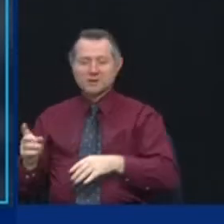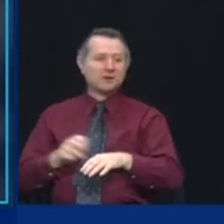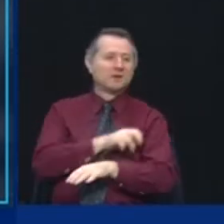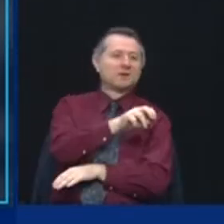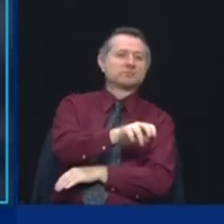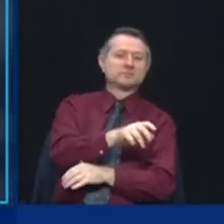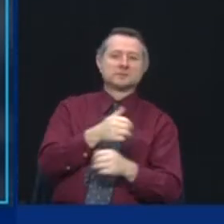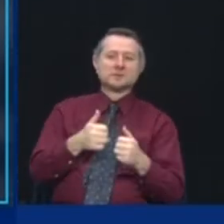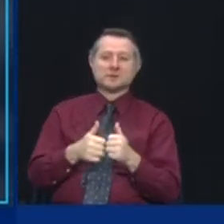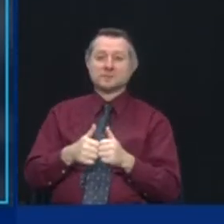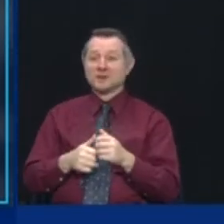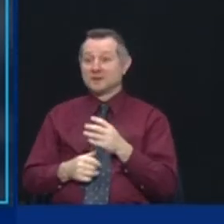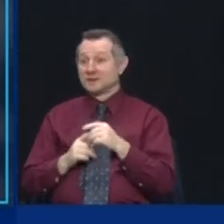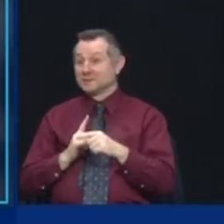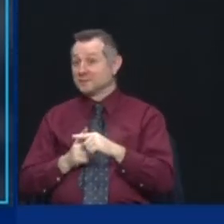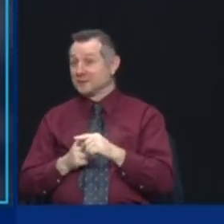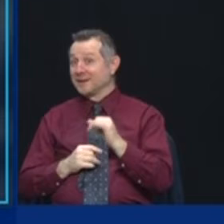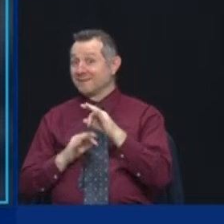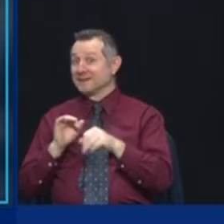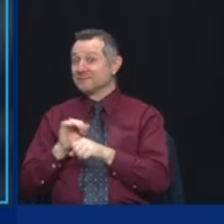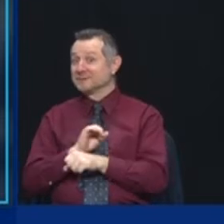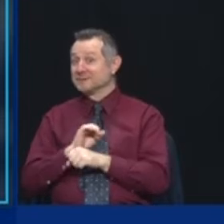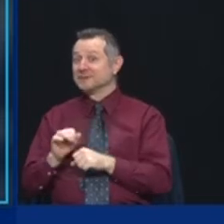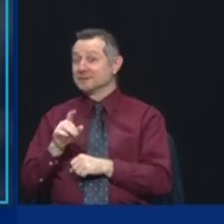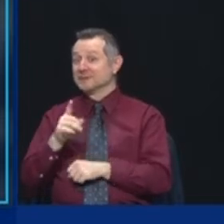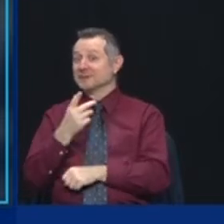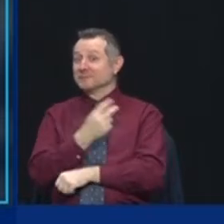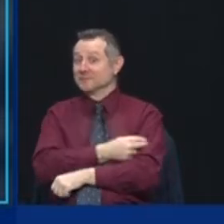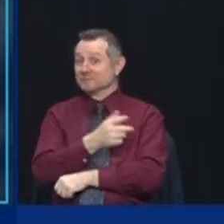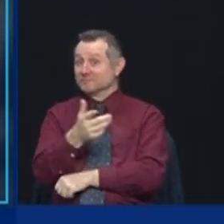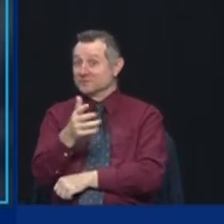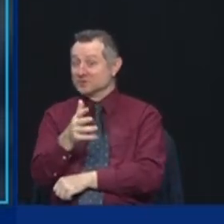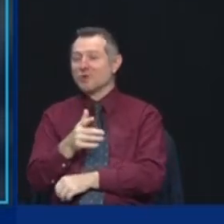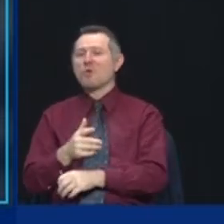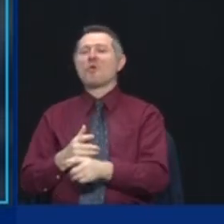And if you get a vaccine, you get a